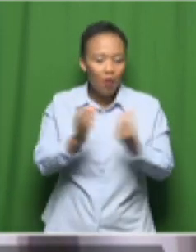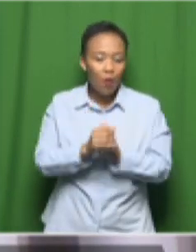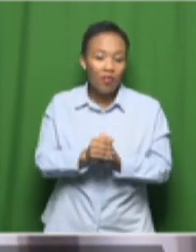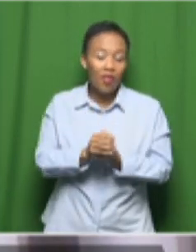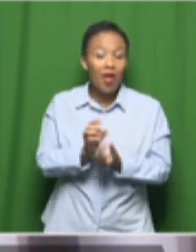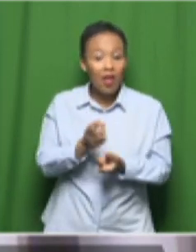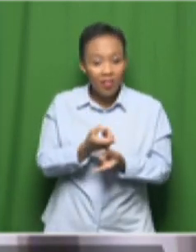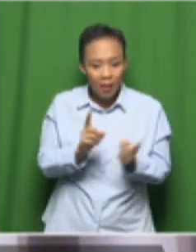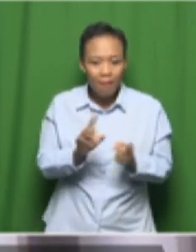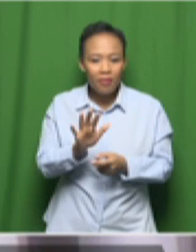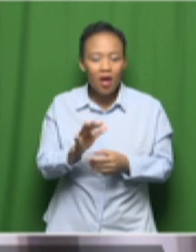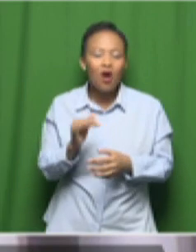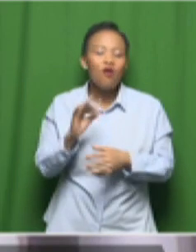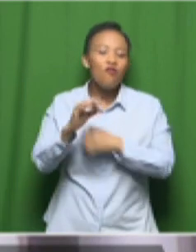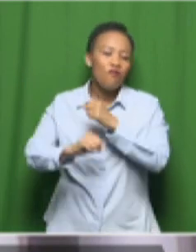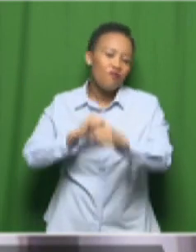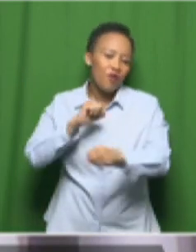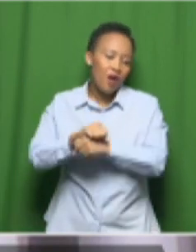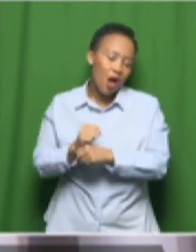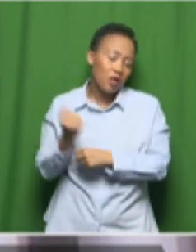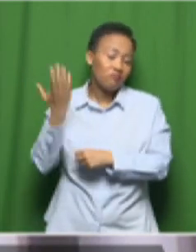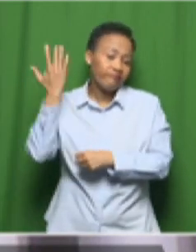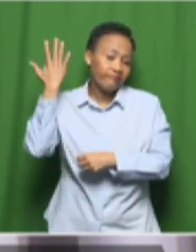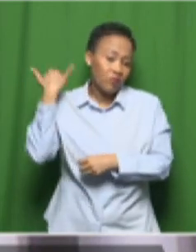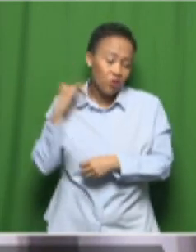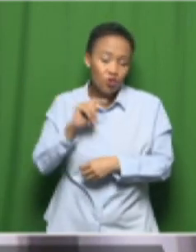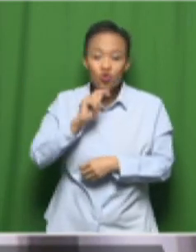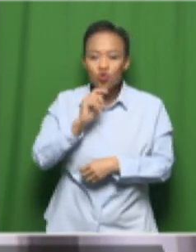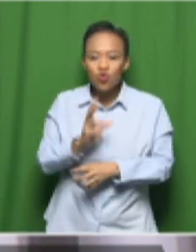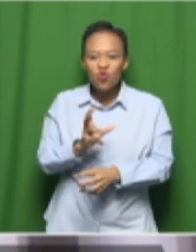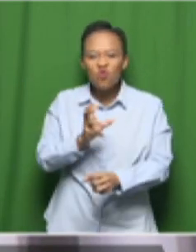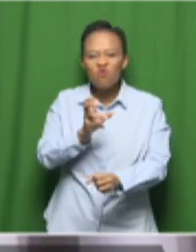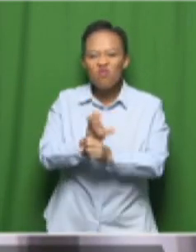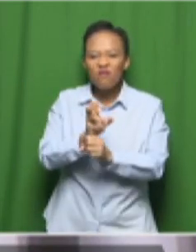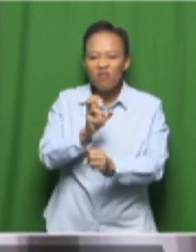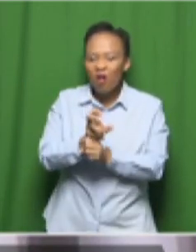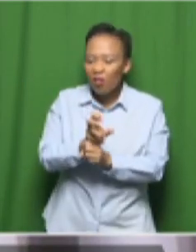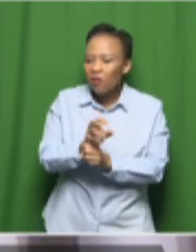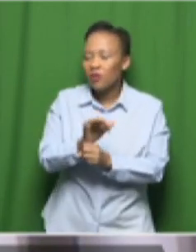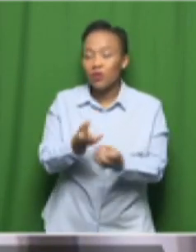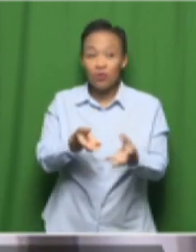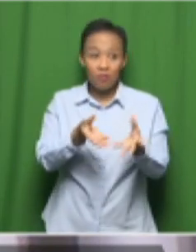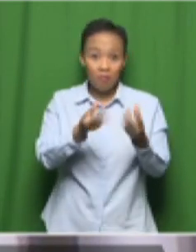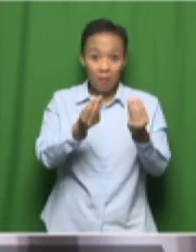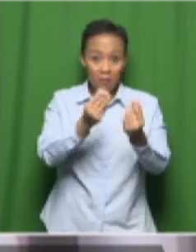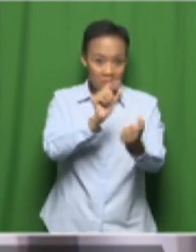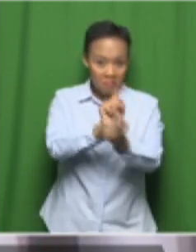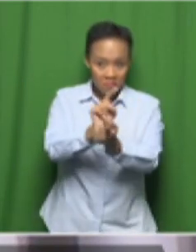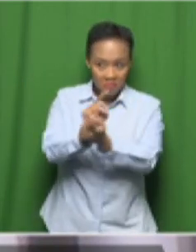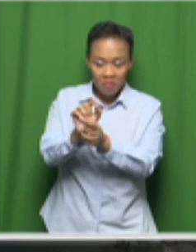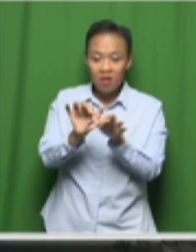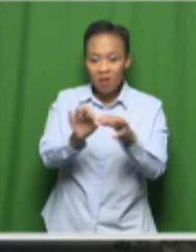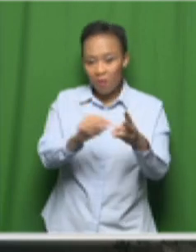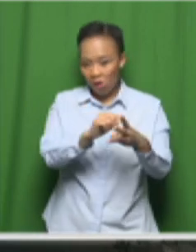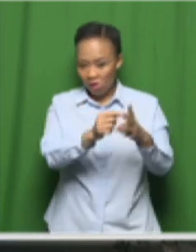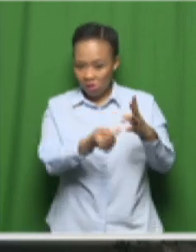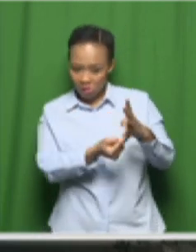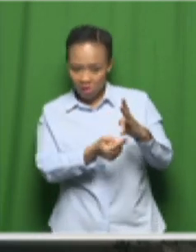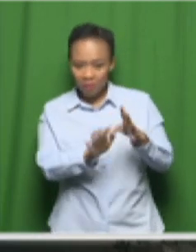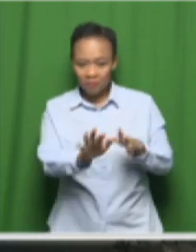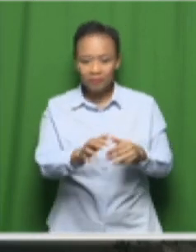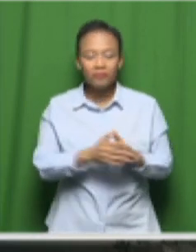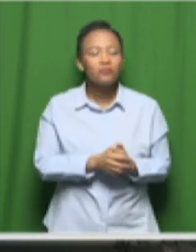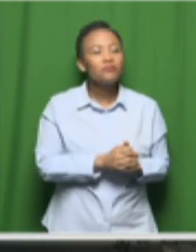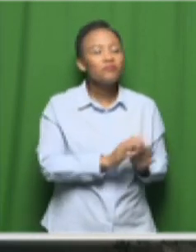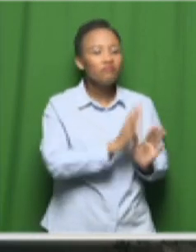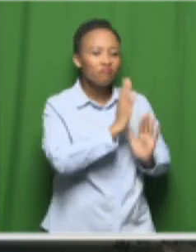passed, it was very difficult to get hold of quite a few of these people. Do you want to talk to us about the